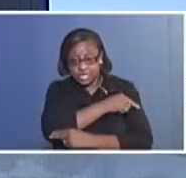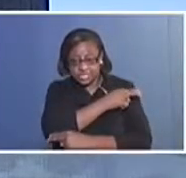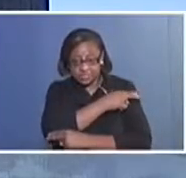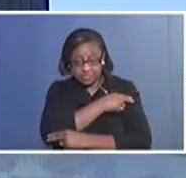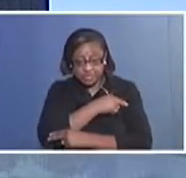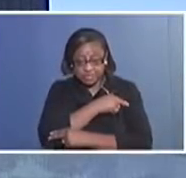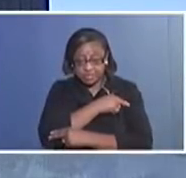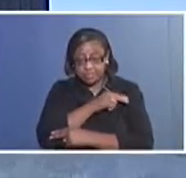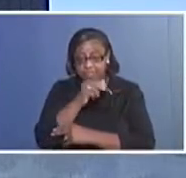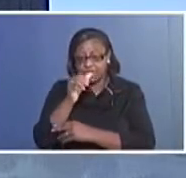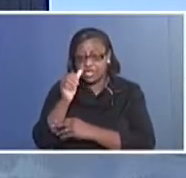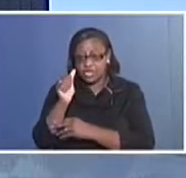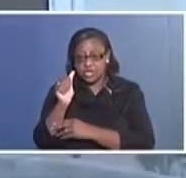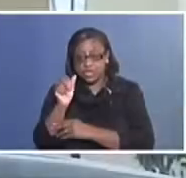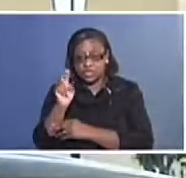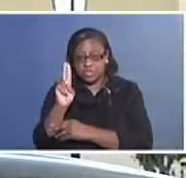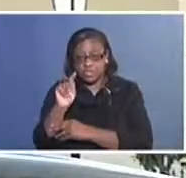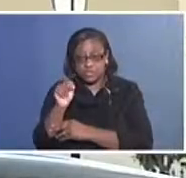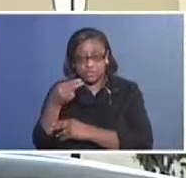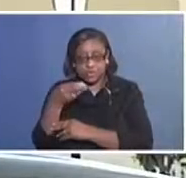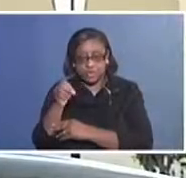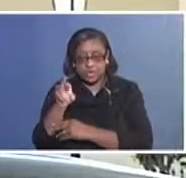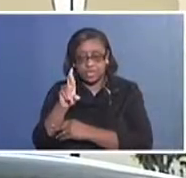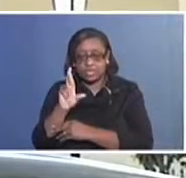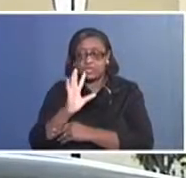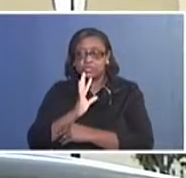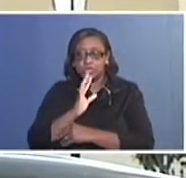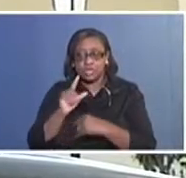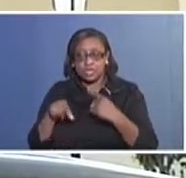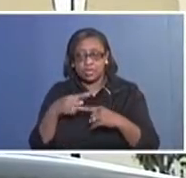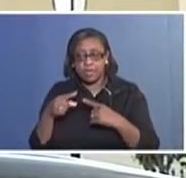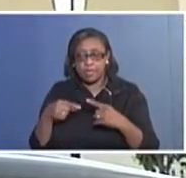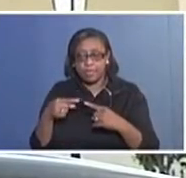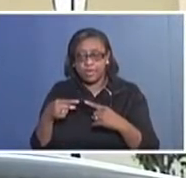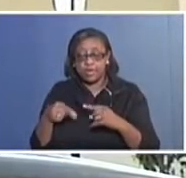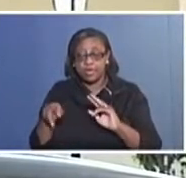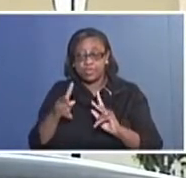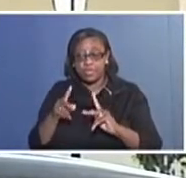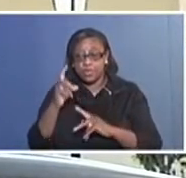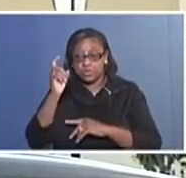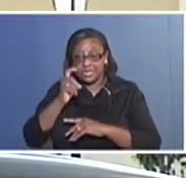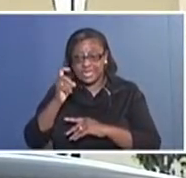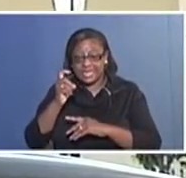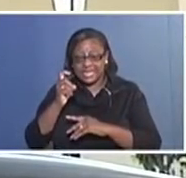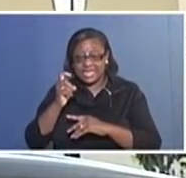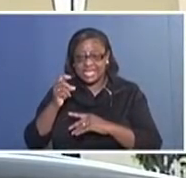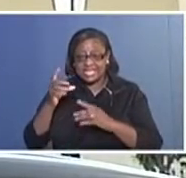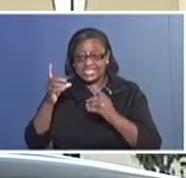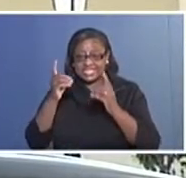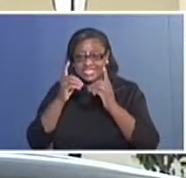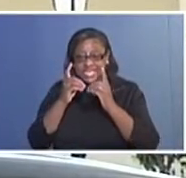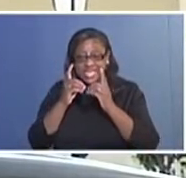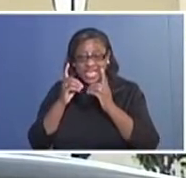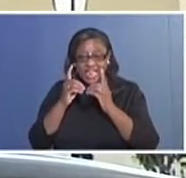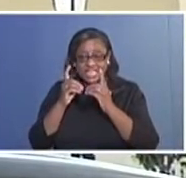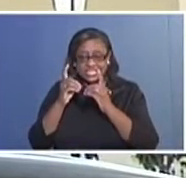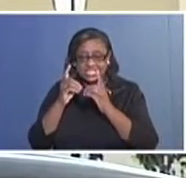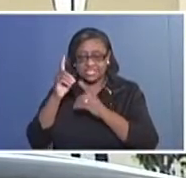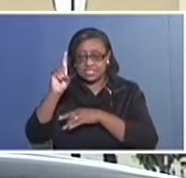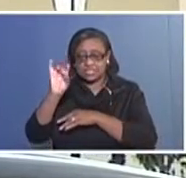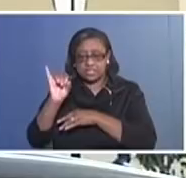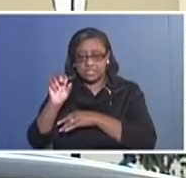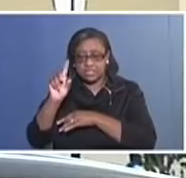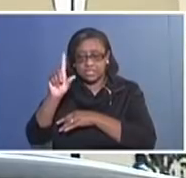Authorities is tonight refuting reports that patients requiring dialysis services are being newly charged for that